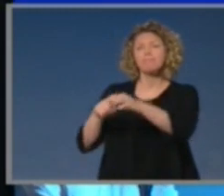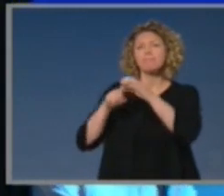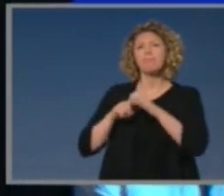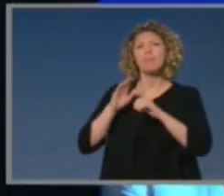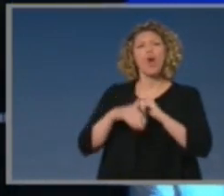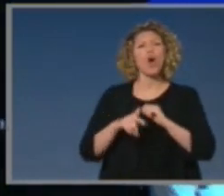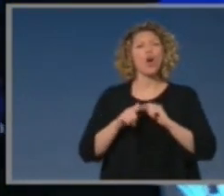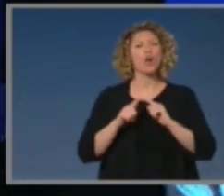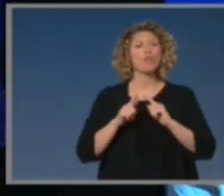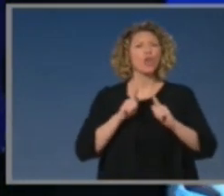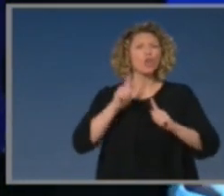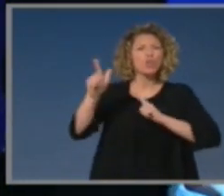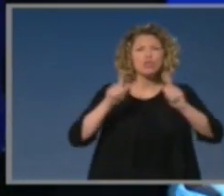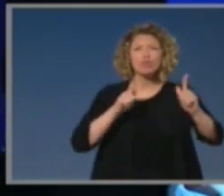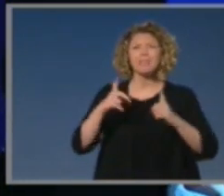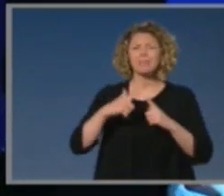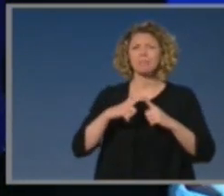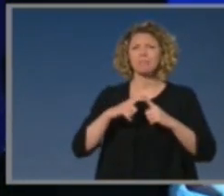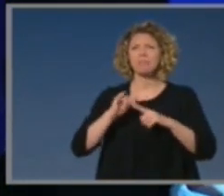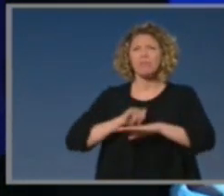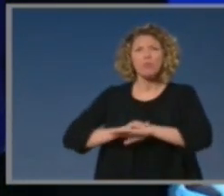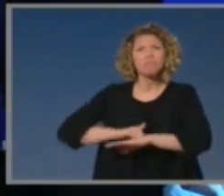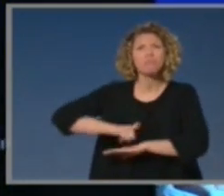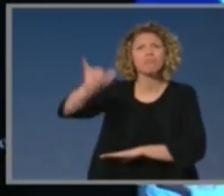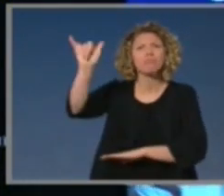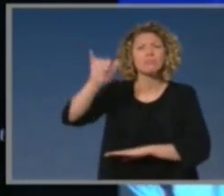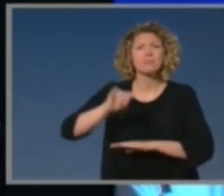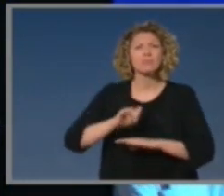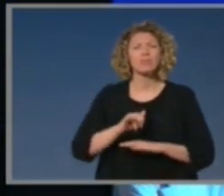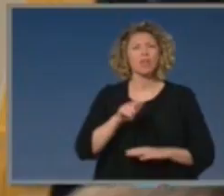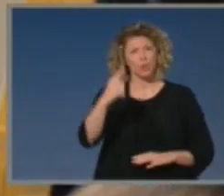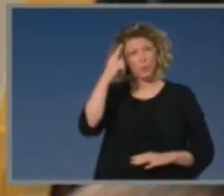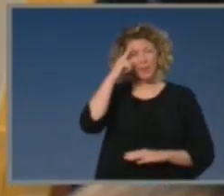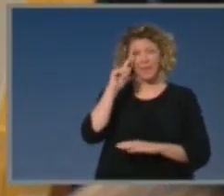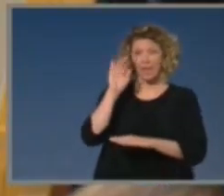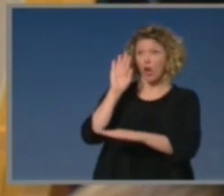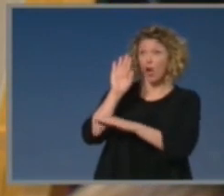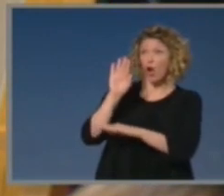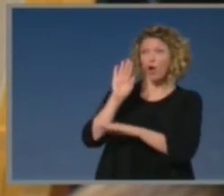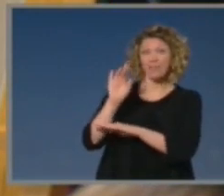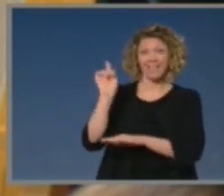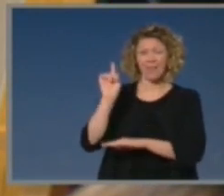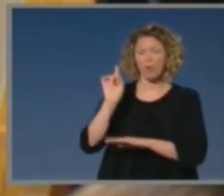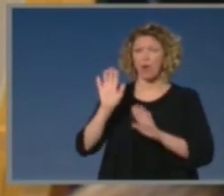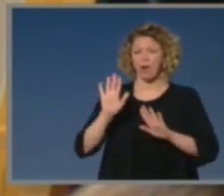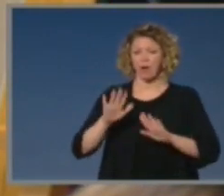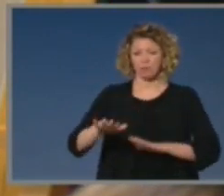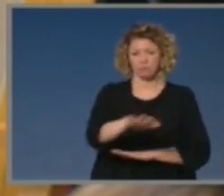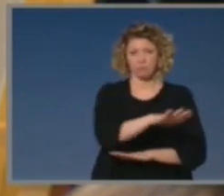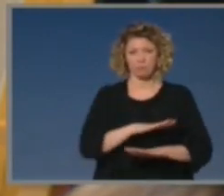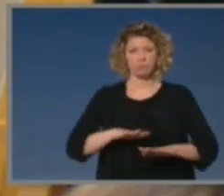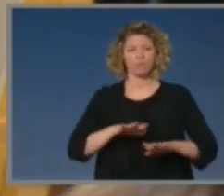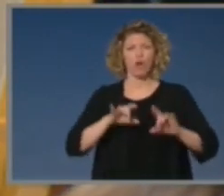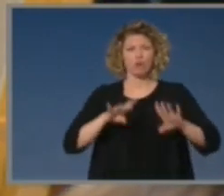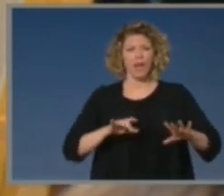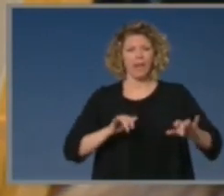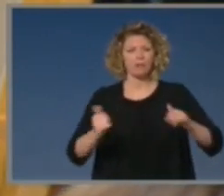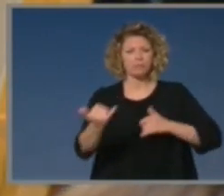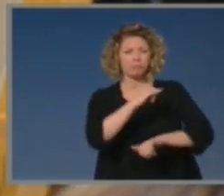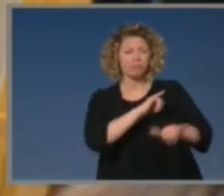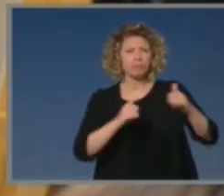including airlines. What role do you see interstate travel having in terms of the economic recovery as restrictions are wound